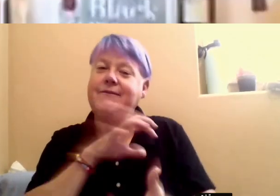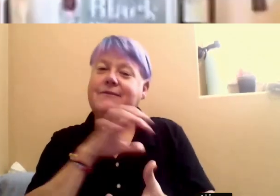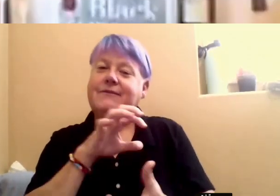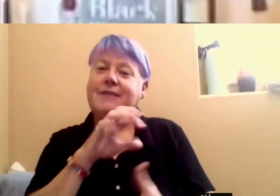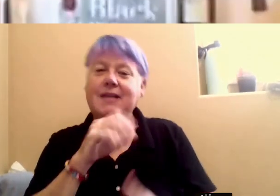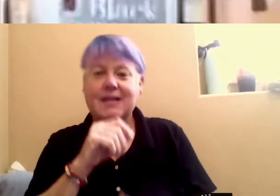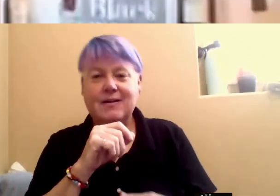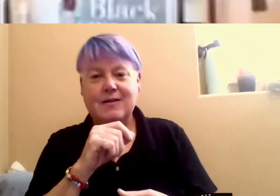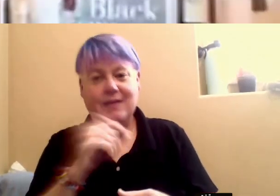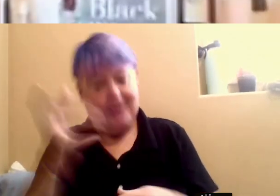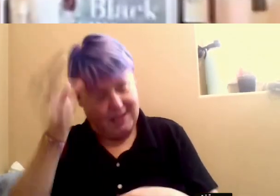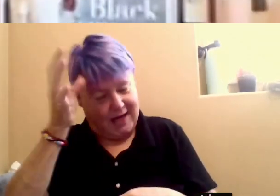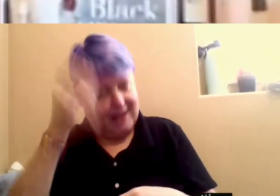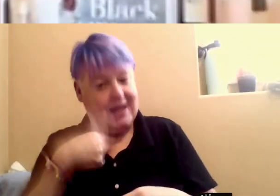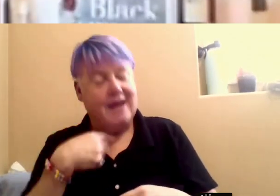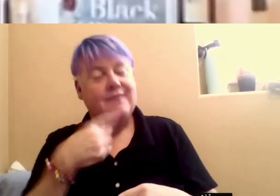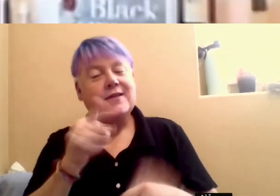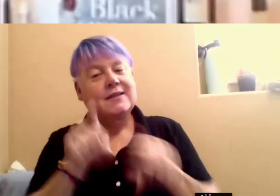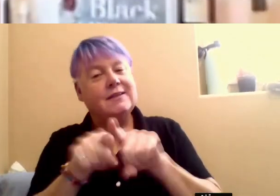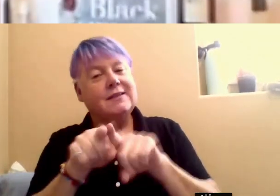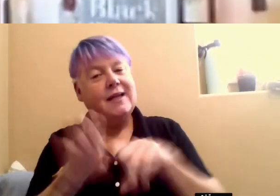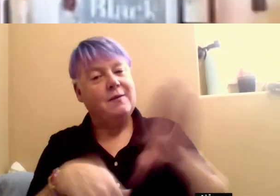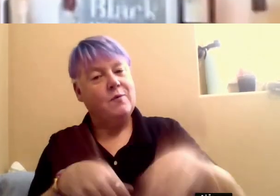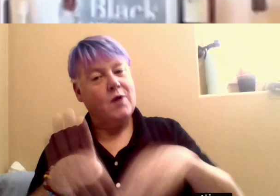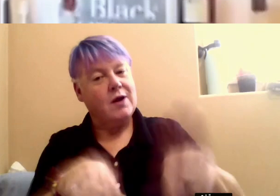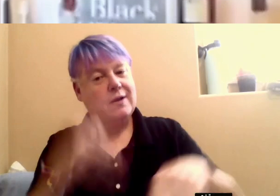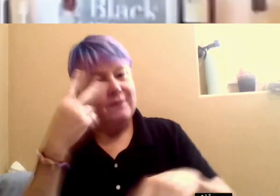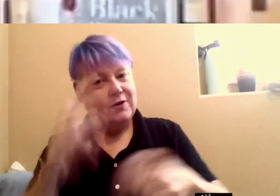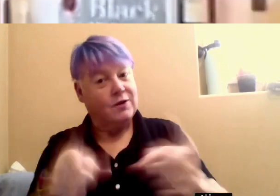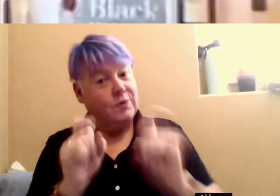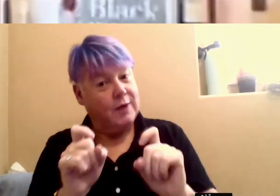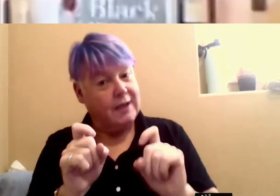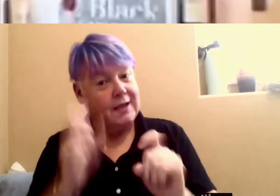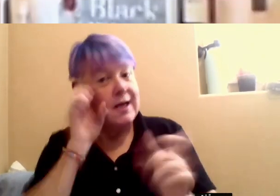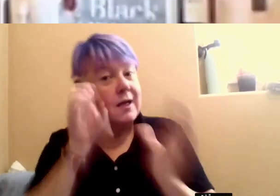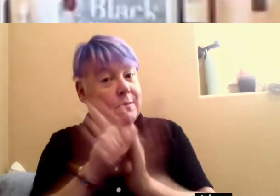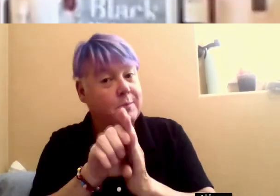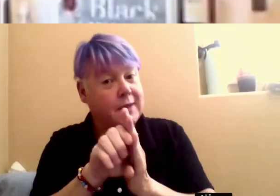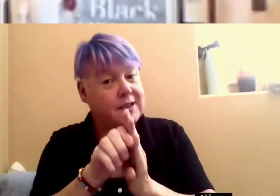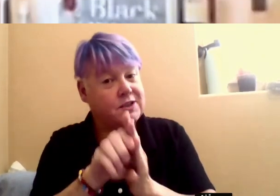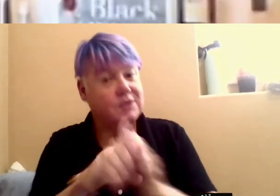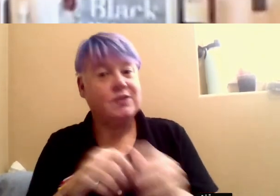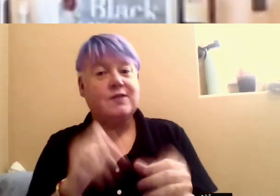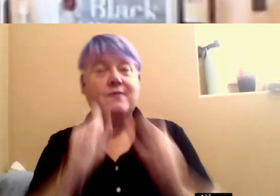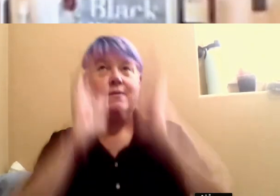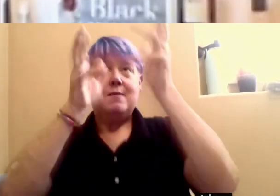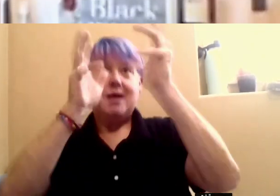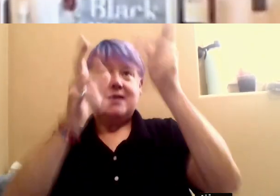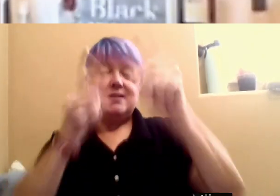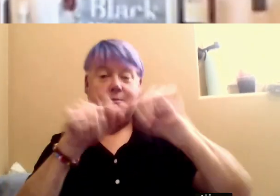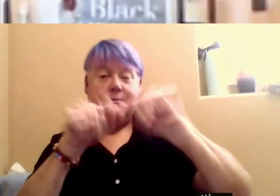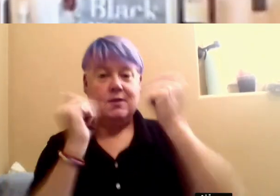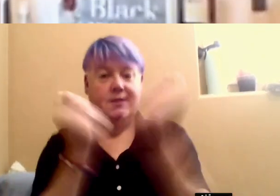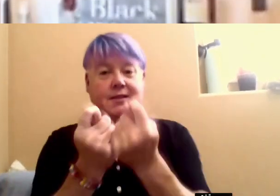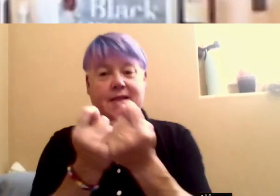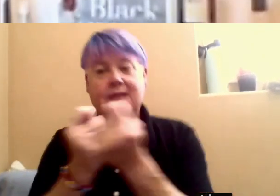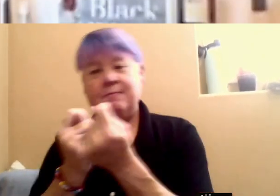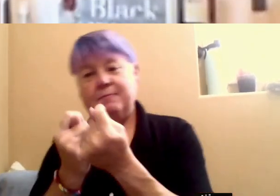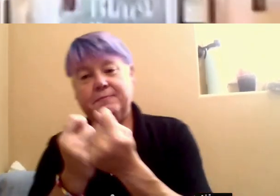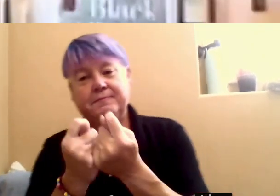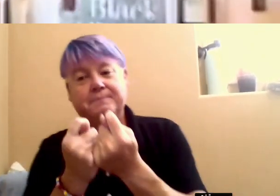the same walk. If you looked quickly at a picture of Dad's basketball team at Cook Christian Training School in the